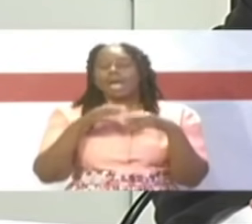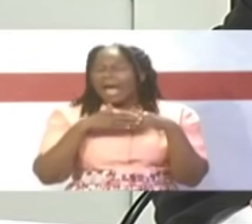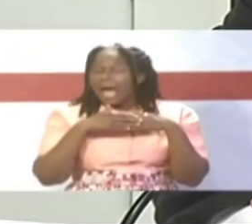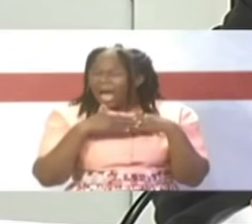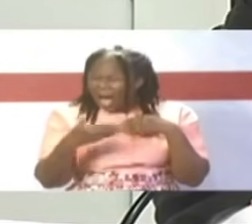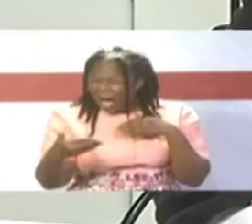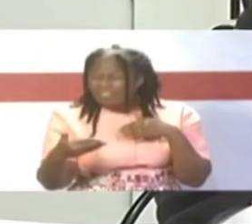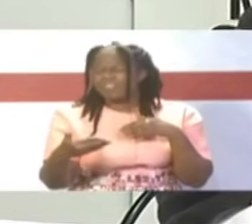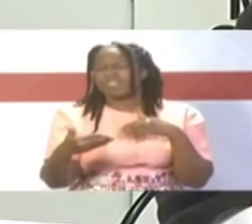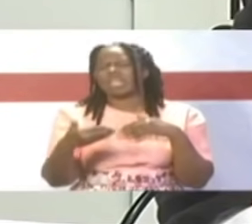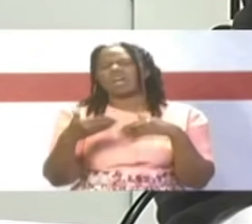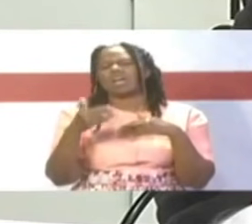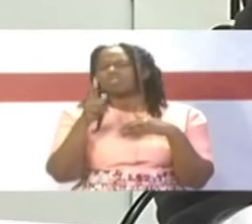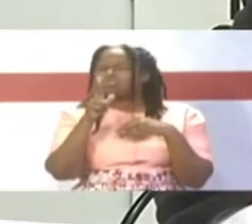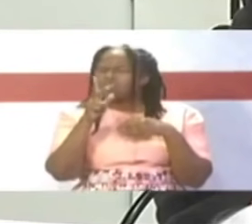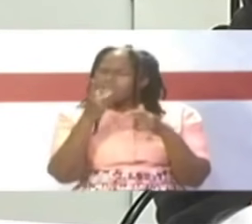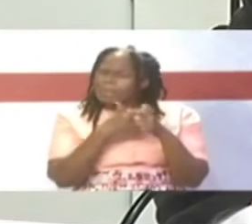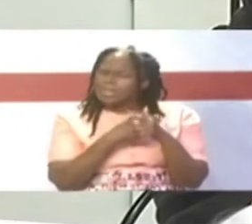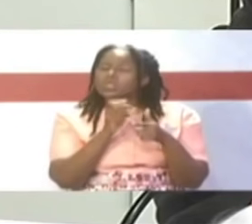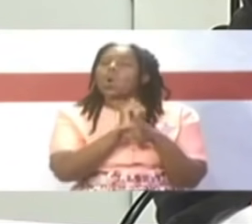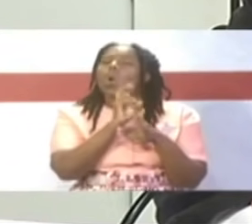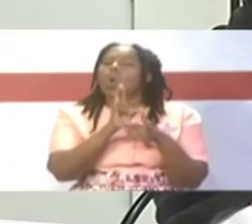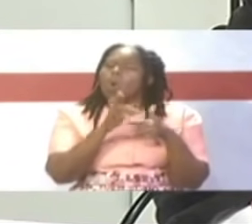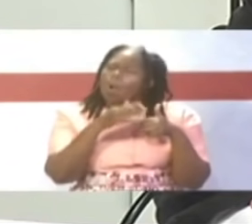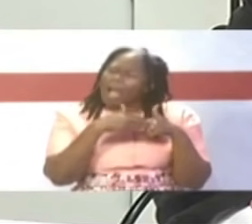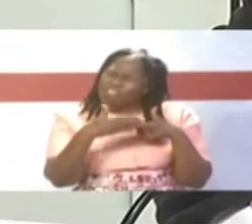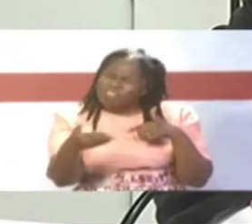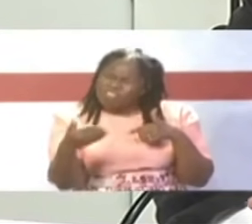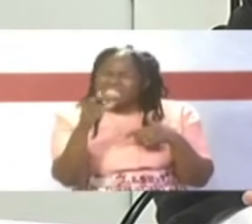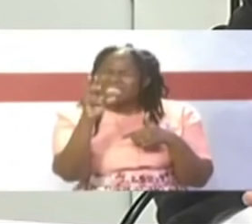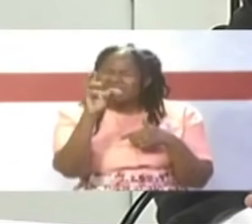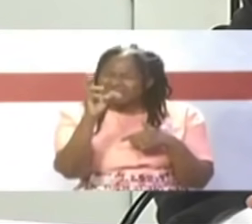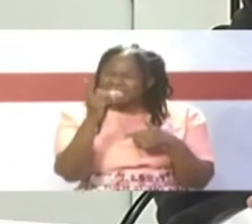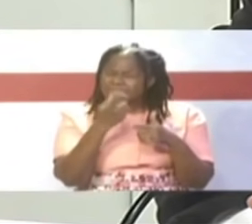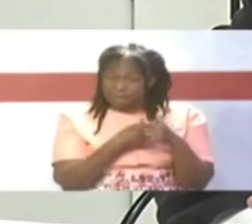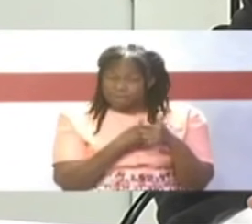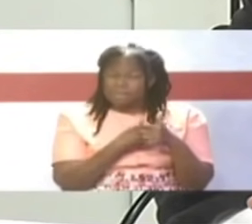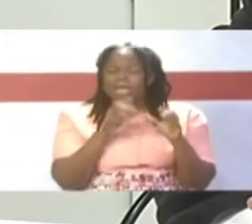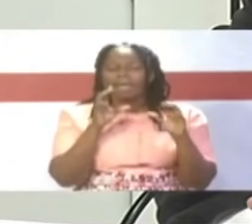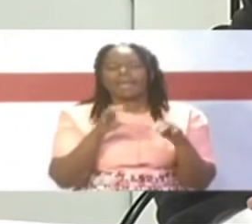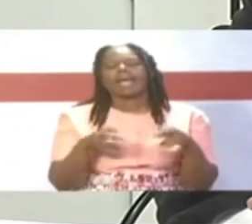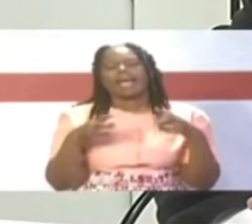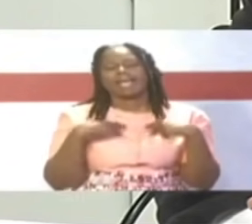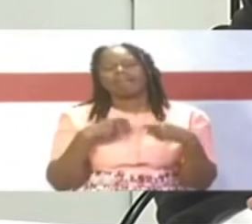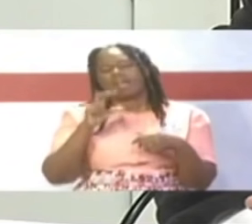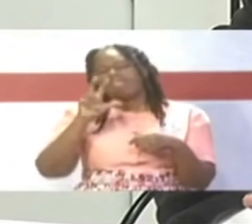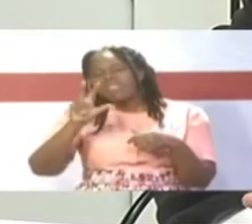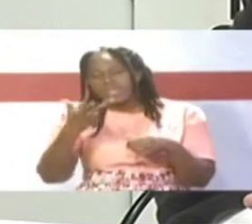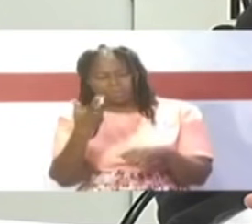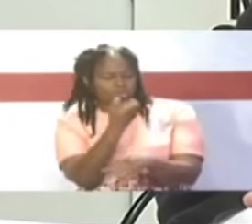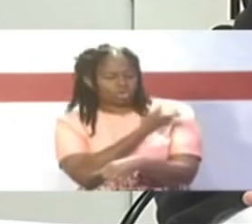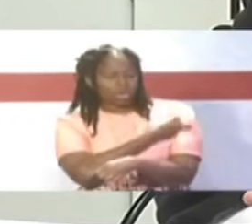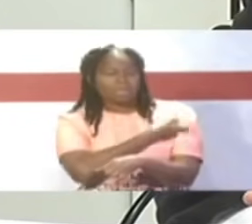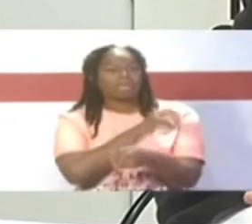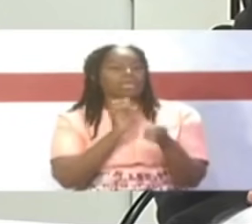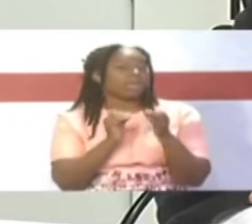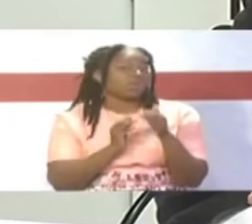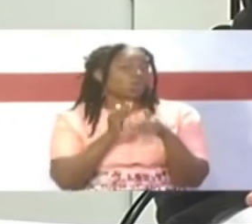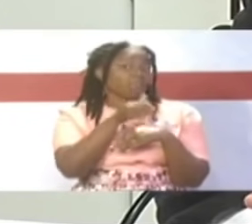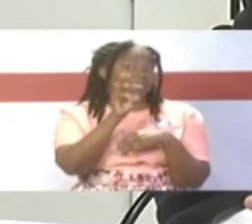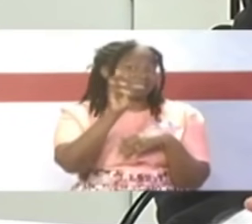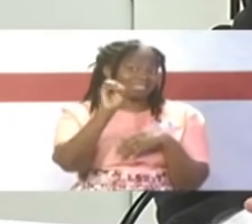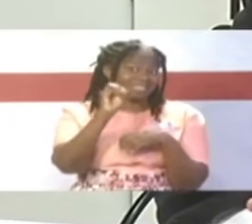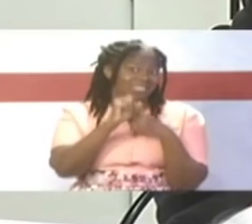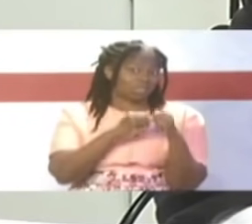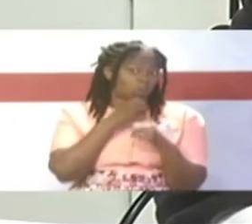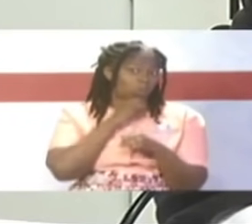dose. And of course, the shortest time thereafter, if you go beyond 6 months, you can have that third dose. The other point